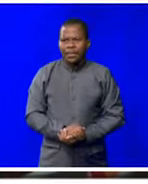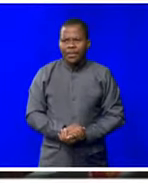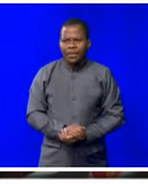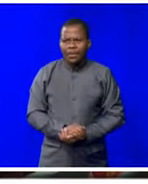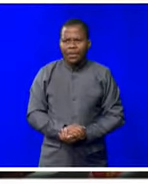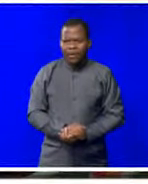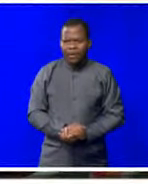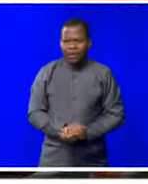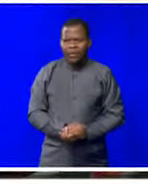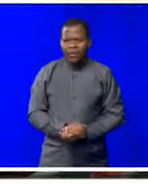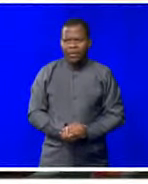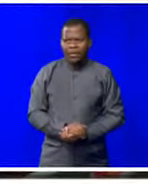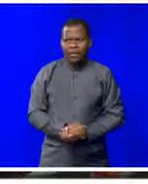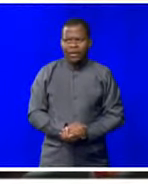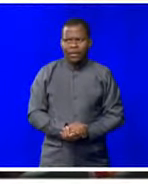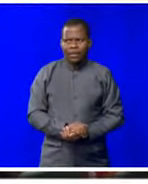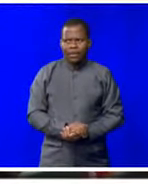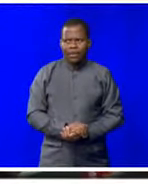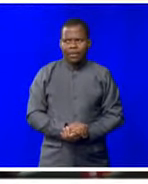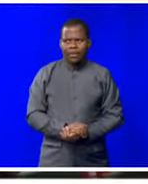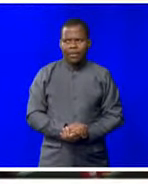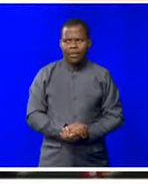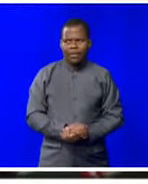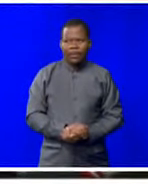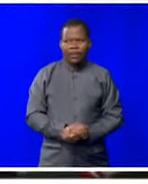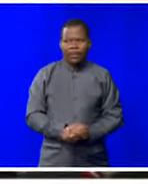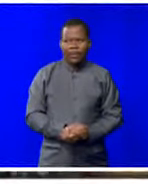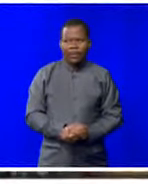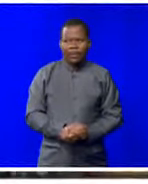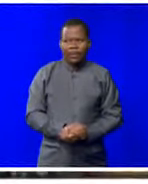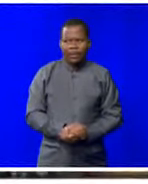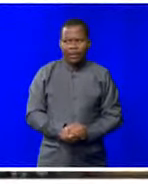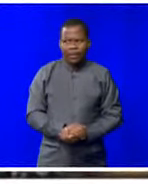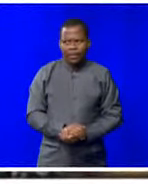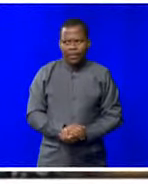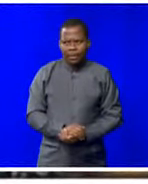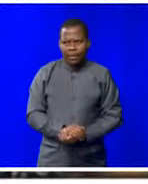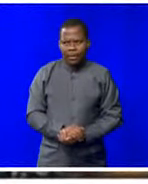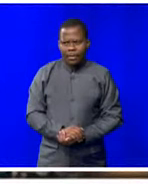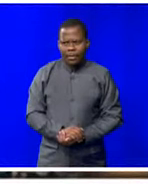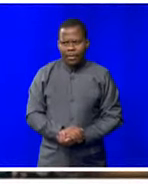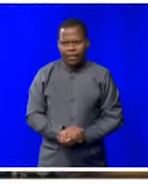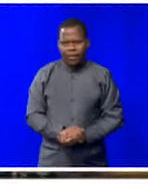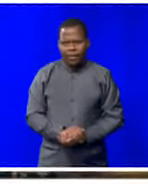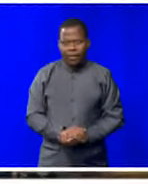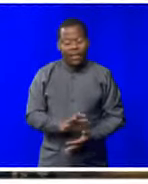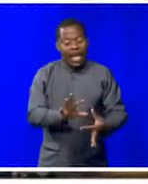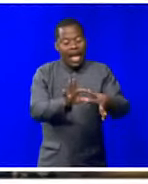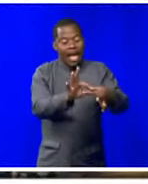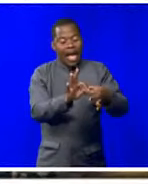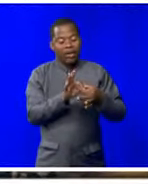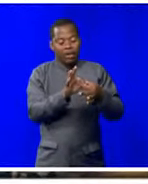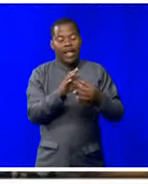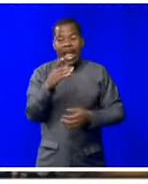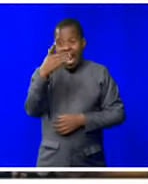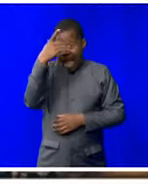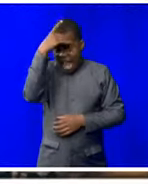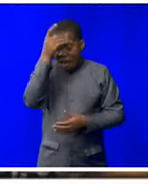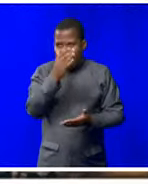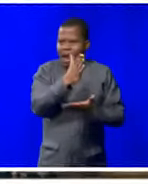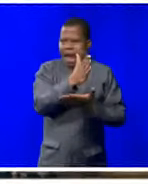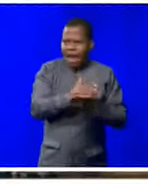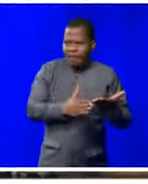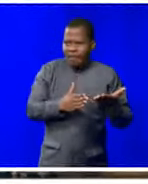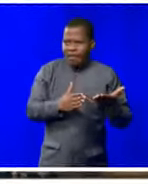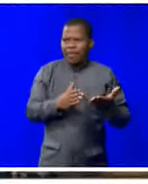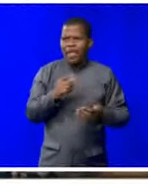News, I am Samgelswe Khoza with Sikhumbuzo Dlamini, Parliament. Eswatini Investment Promotion Authority Head of